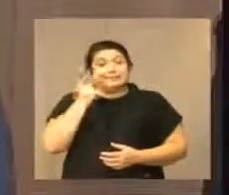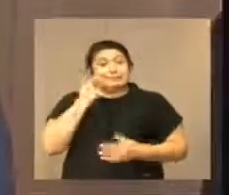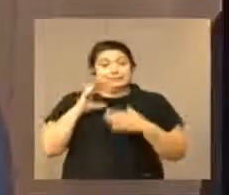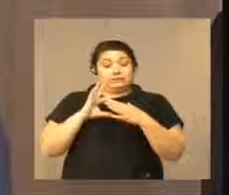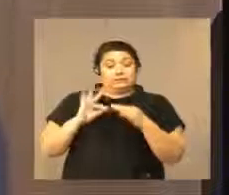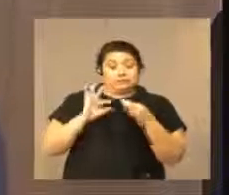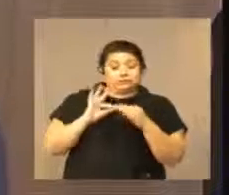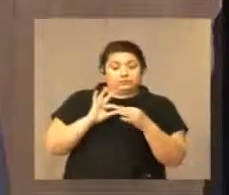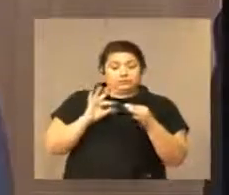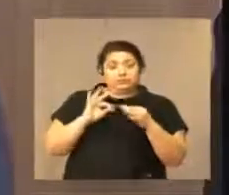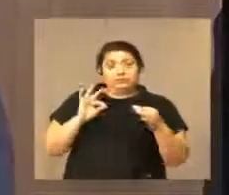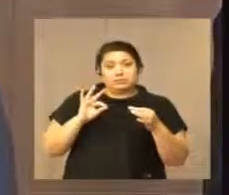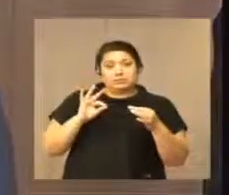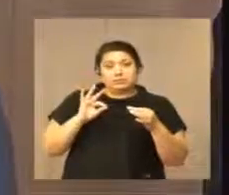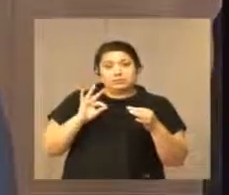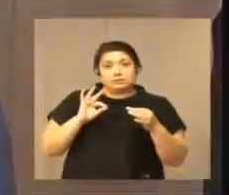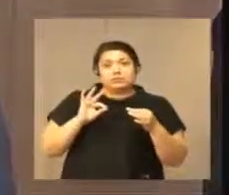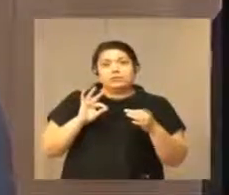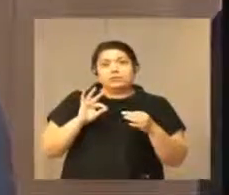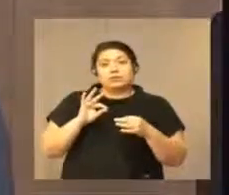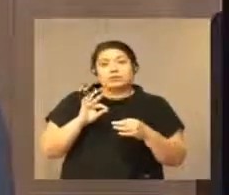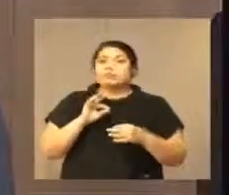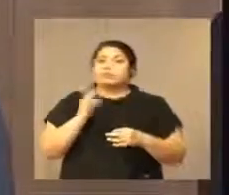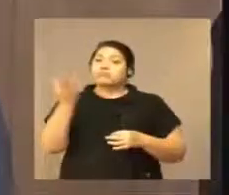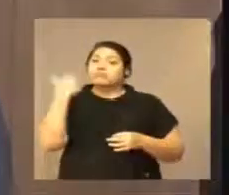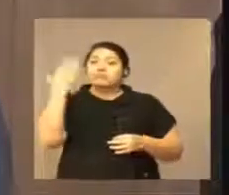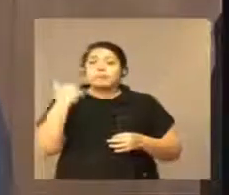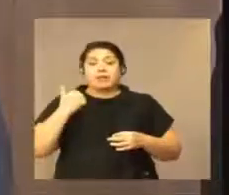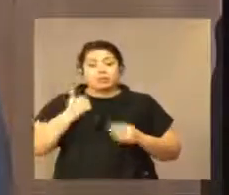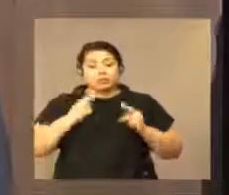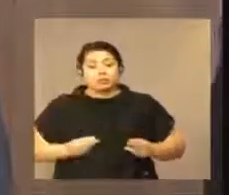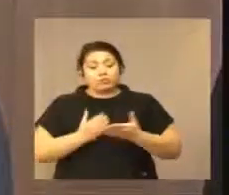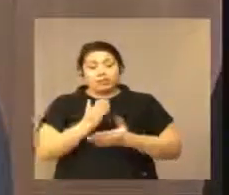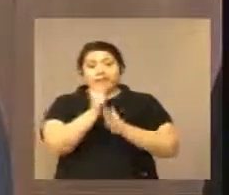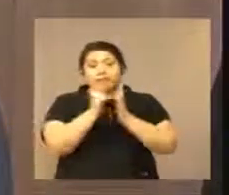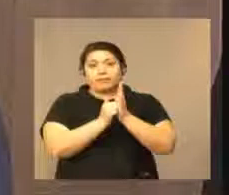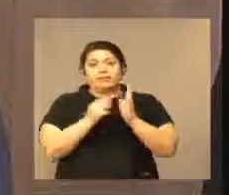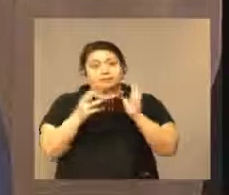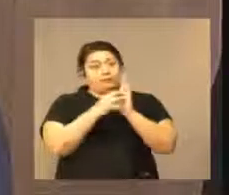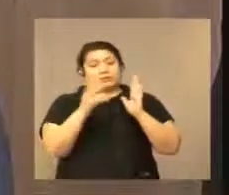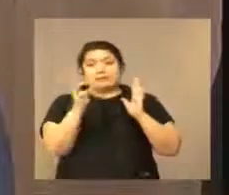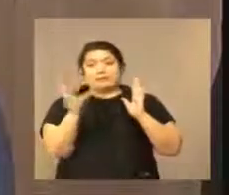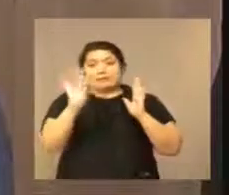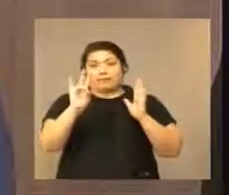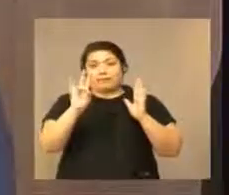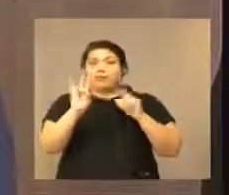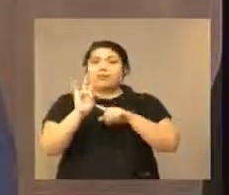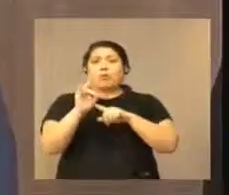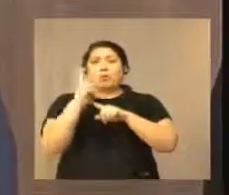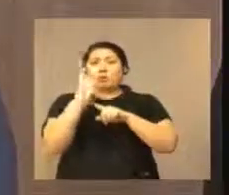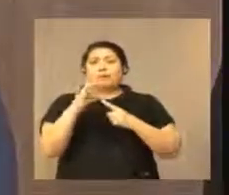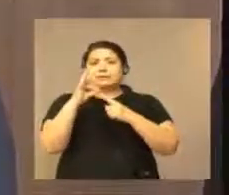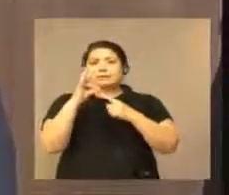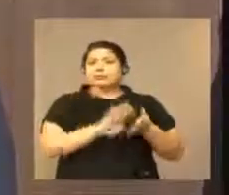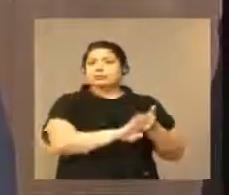the exemption that was a part of the Canadian Human Rights Act, known as Section 67.